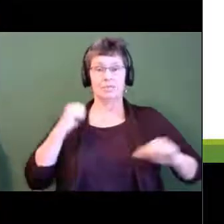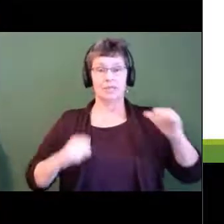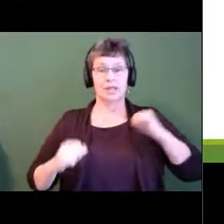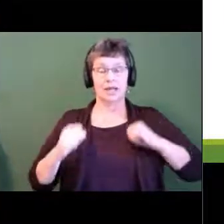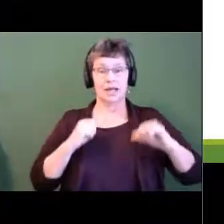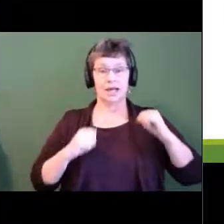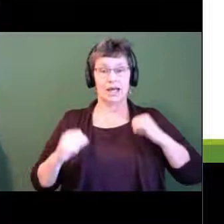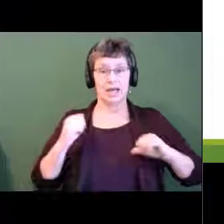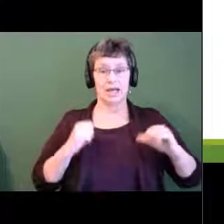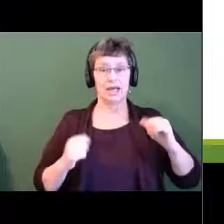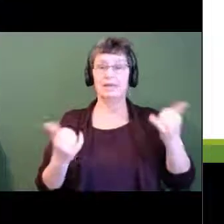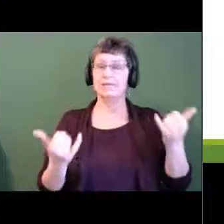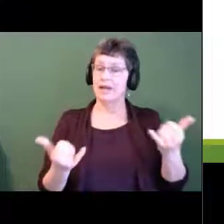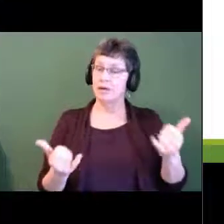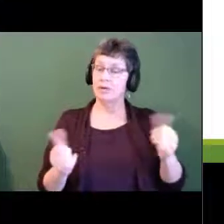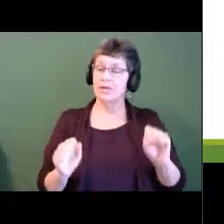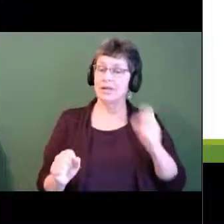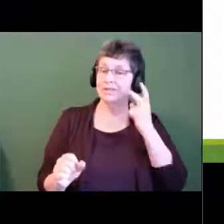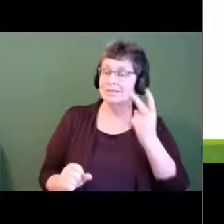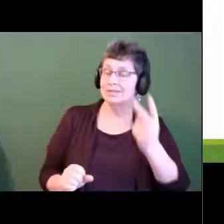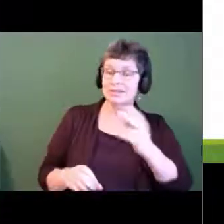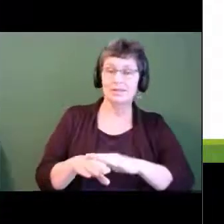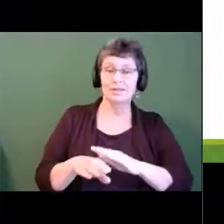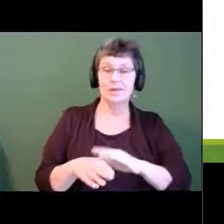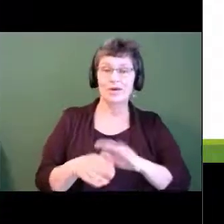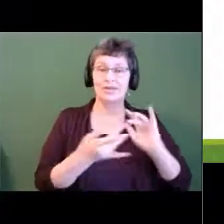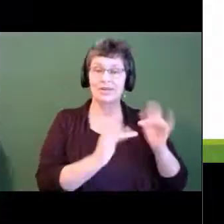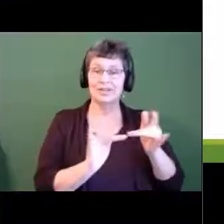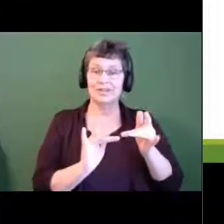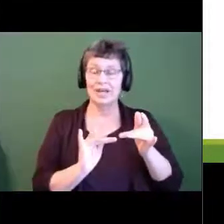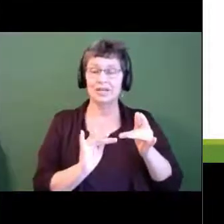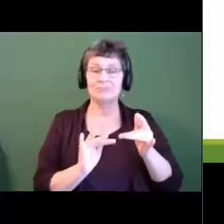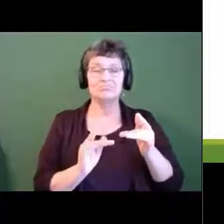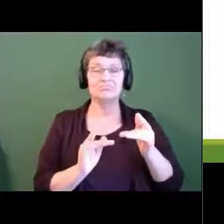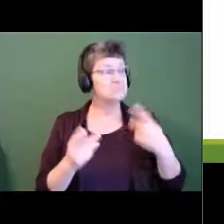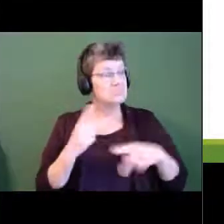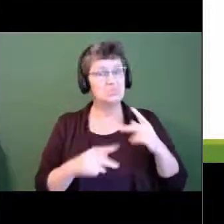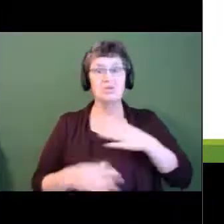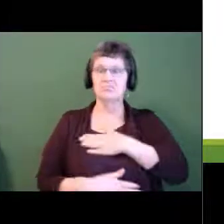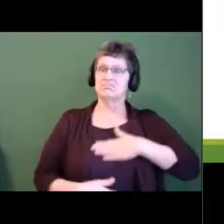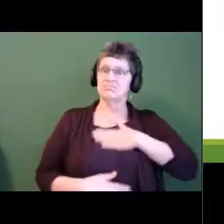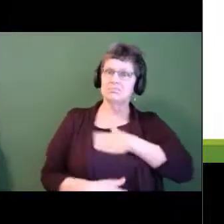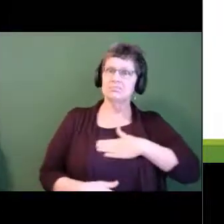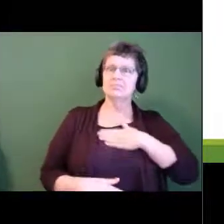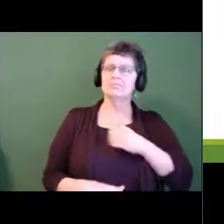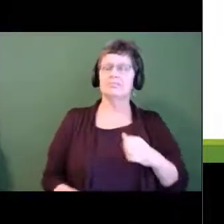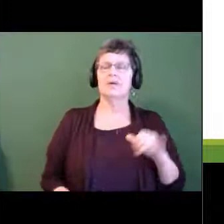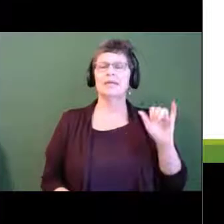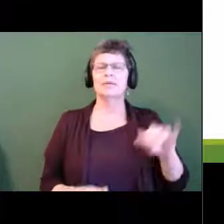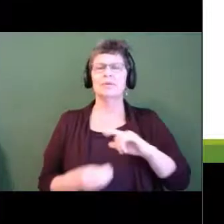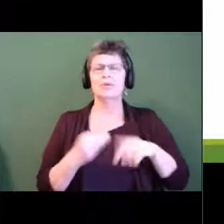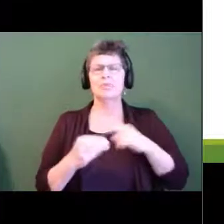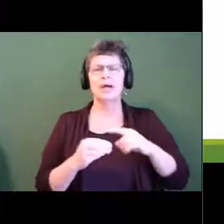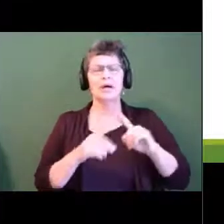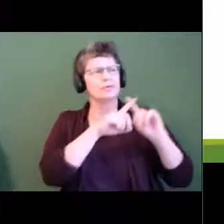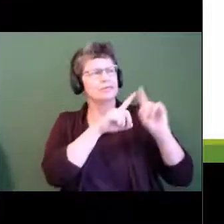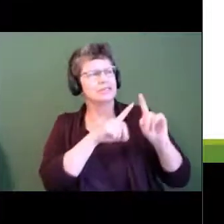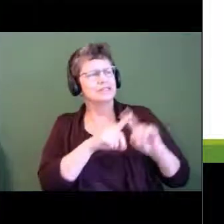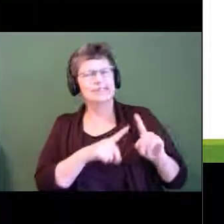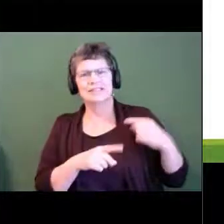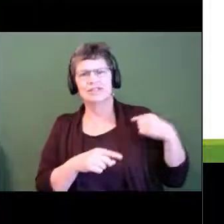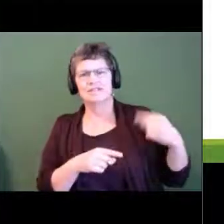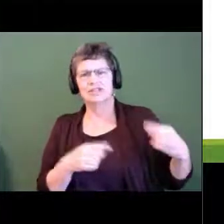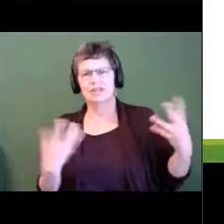is now on the internet. That was about multi-generational connection and social isolation,